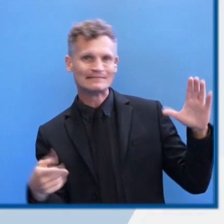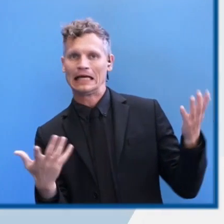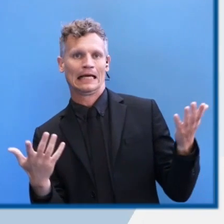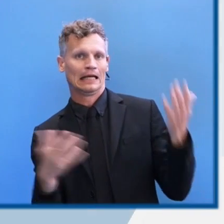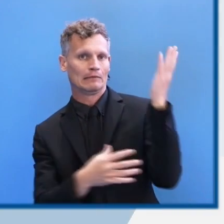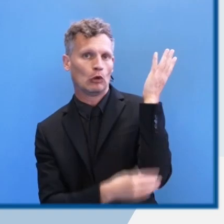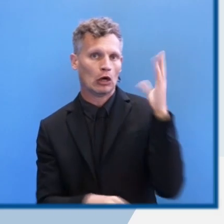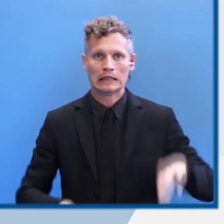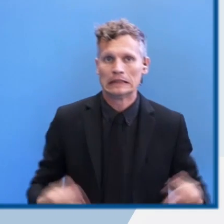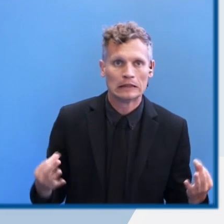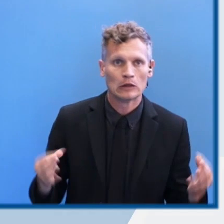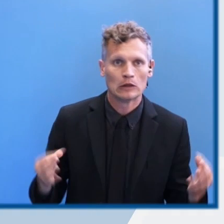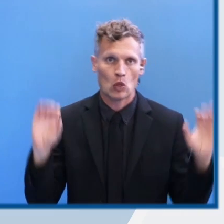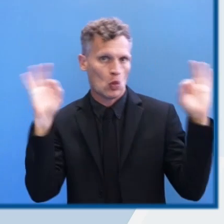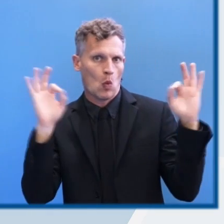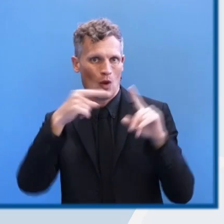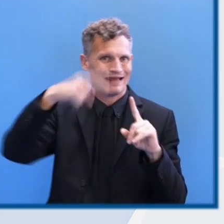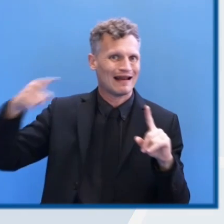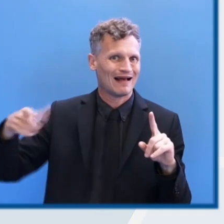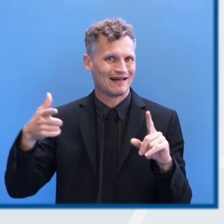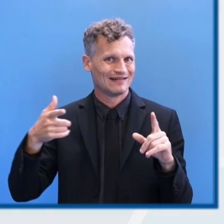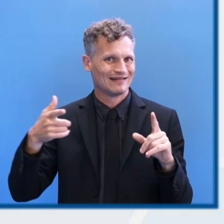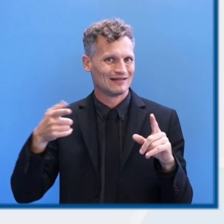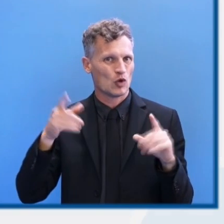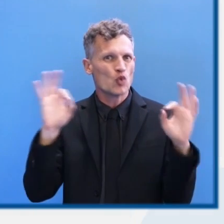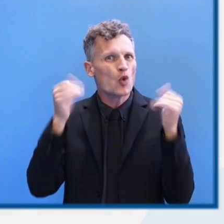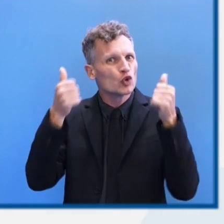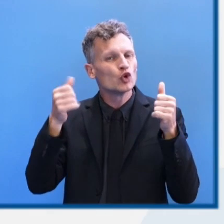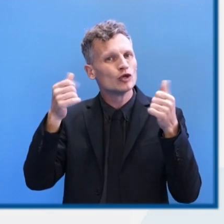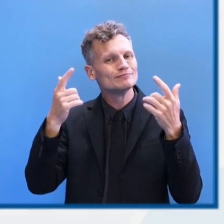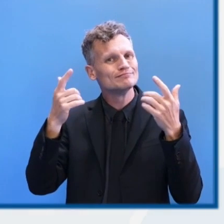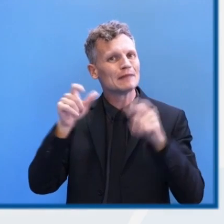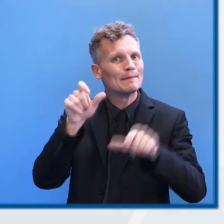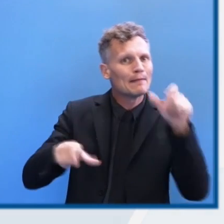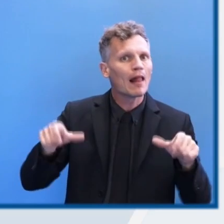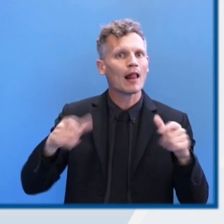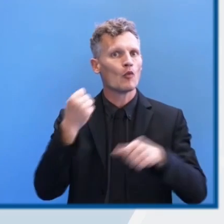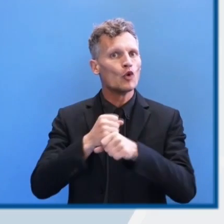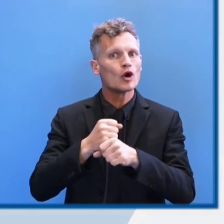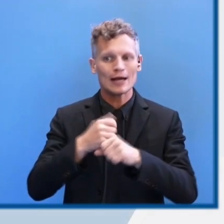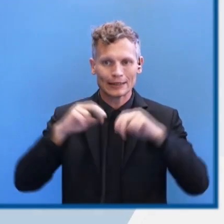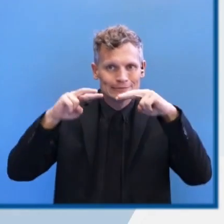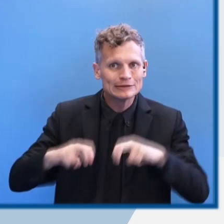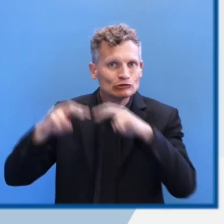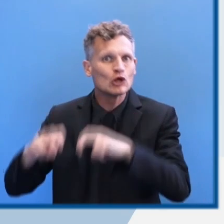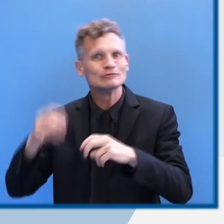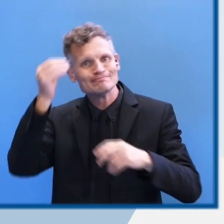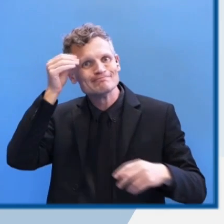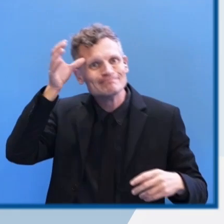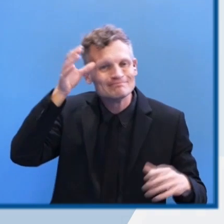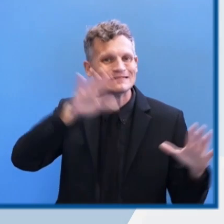of them. As a consequence, we don't have enough scientific data to of the well-being of our